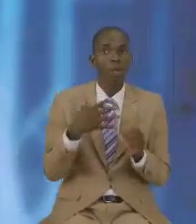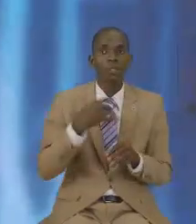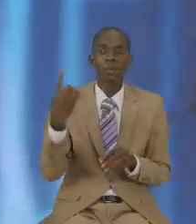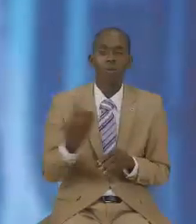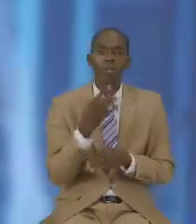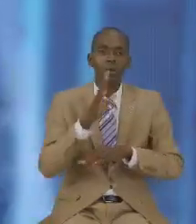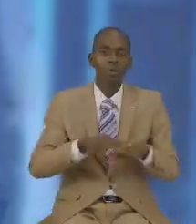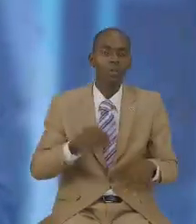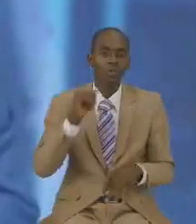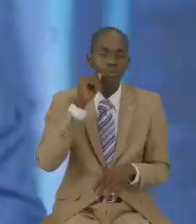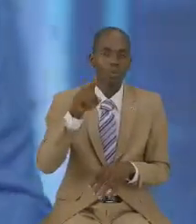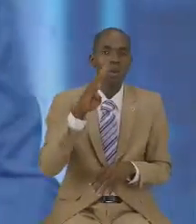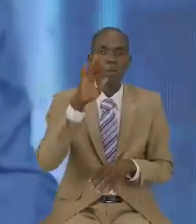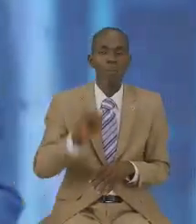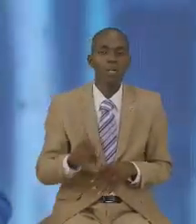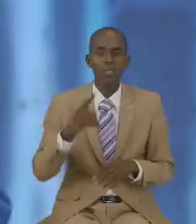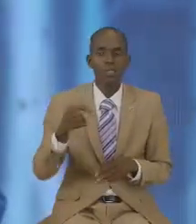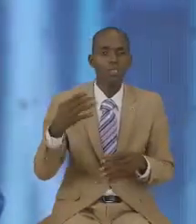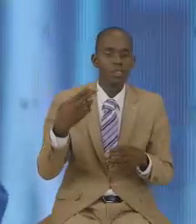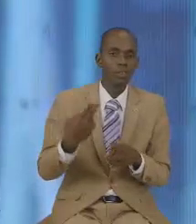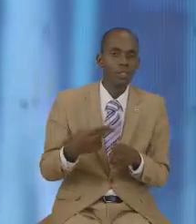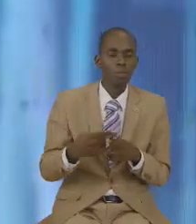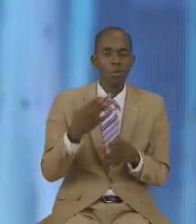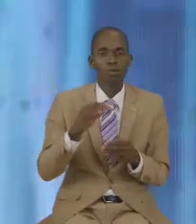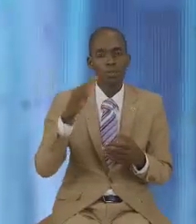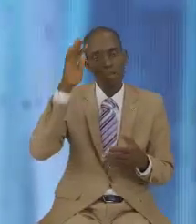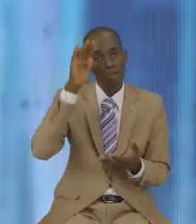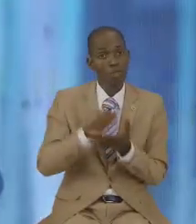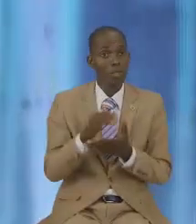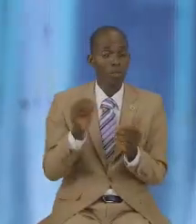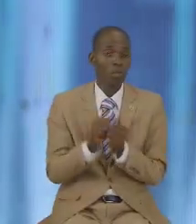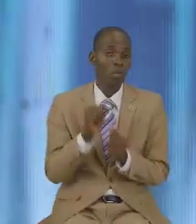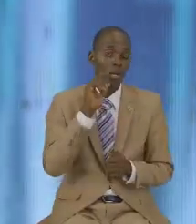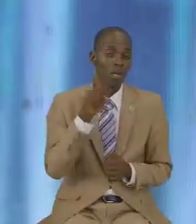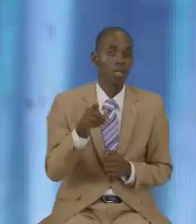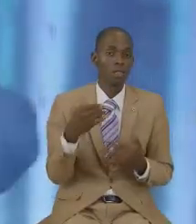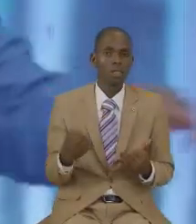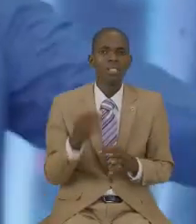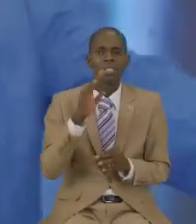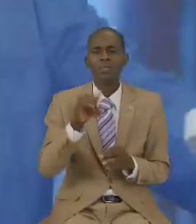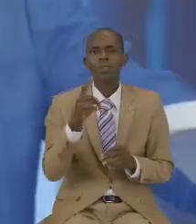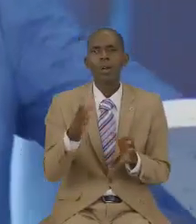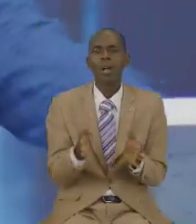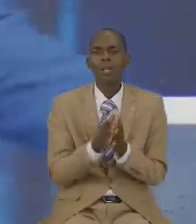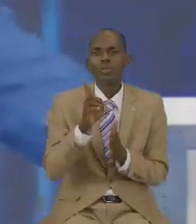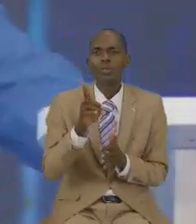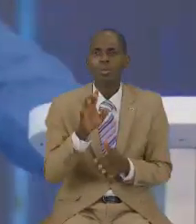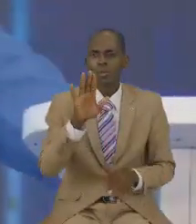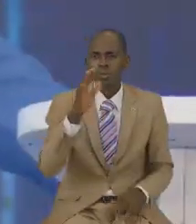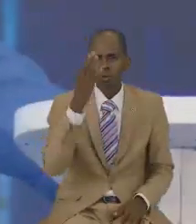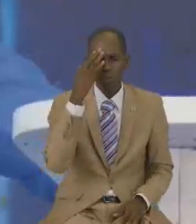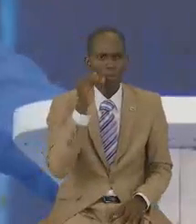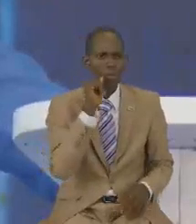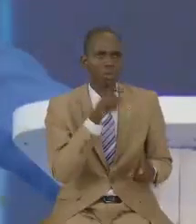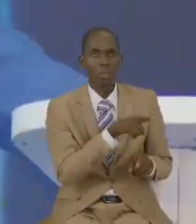Sister so-and-so, using the name of the husband with her. If anybody asks you, well, you know Sister